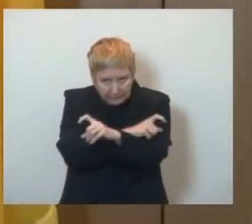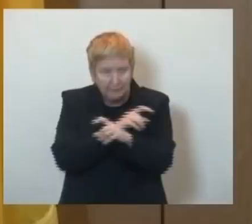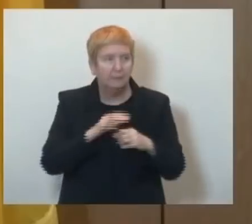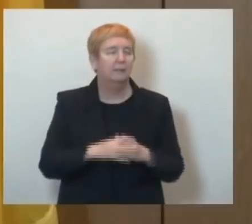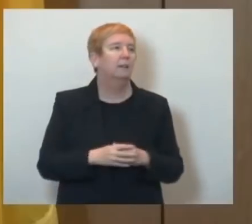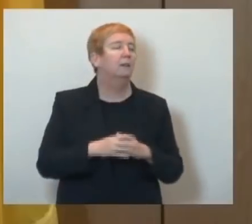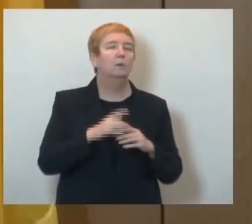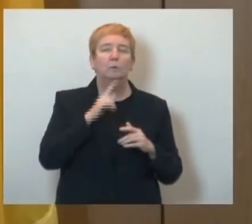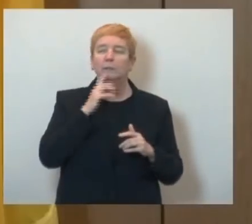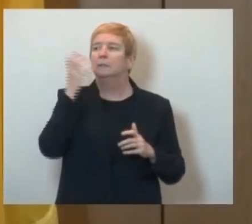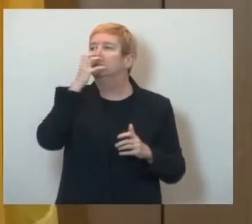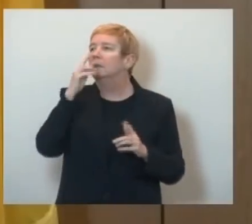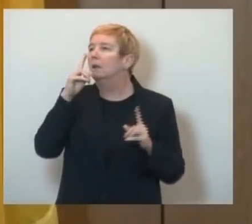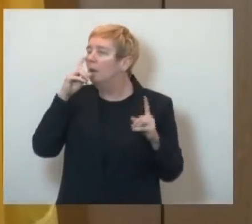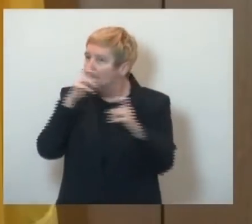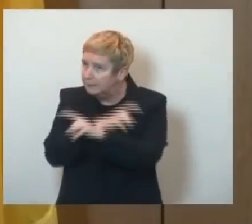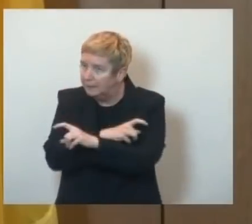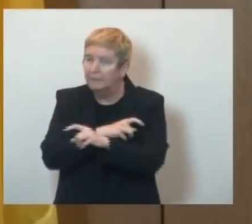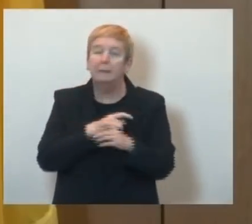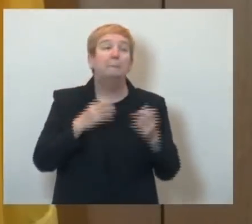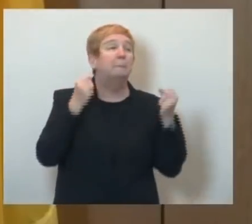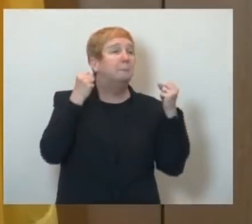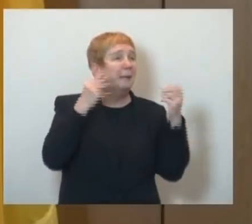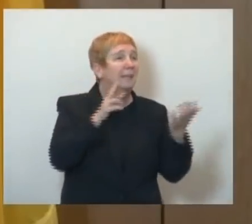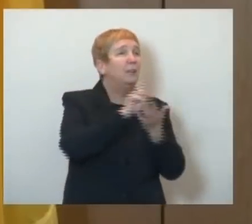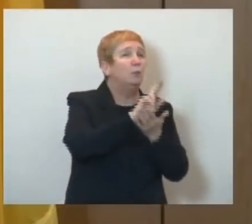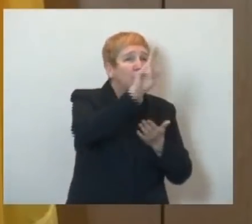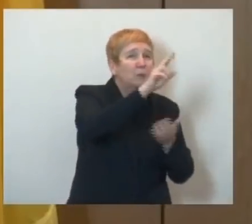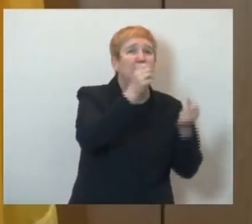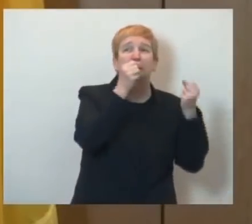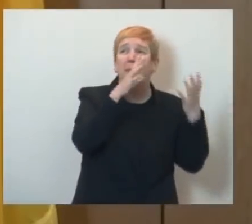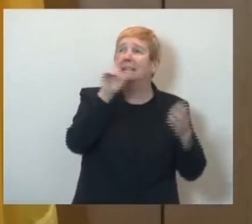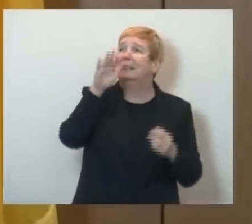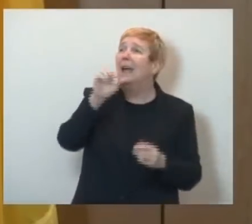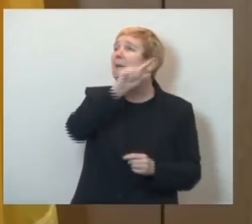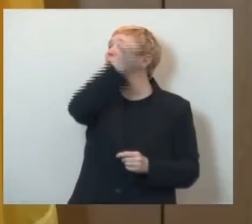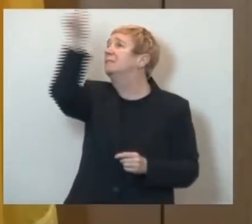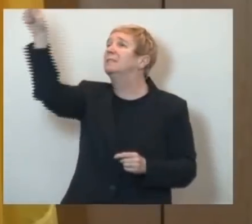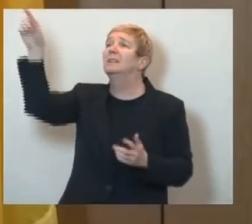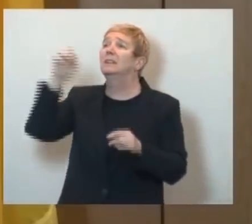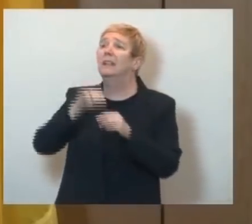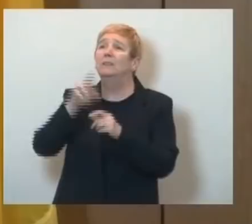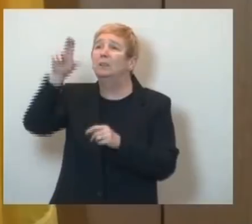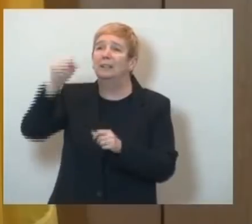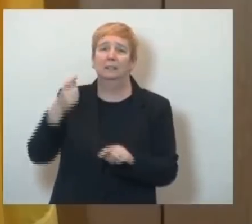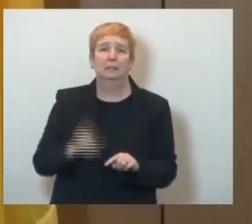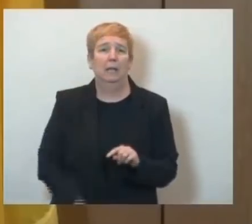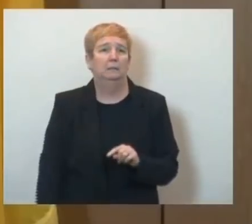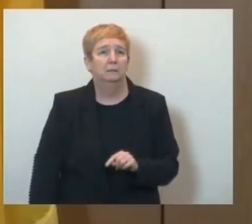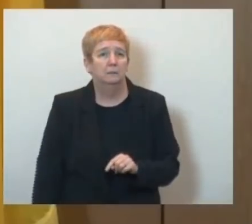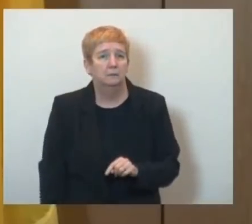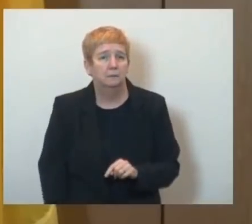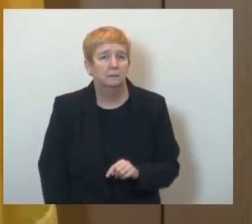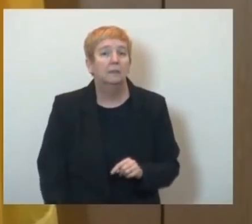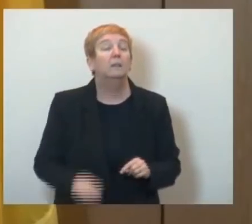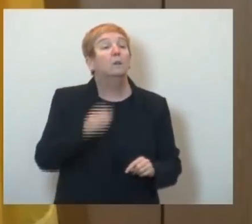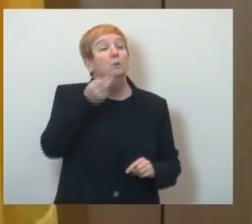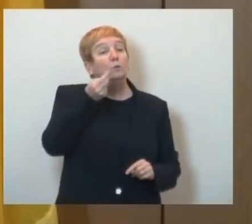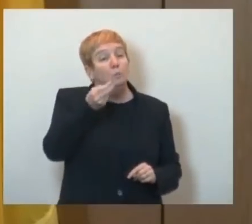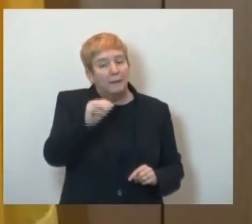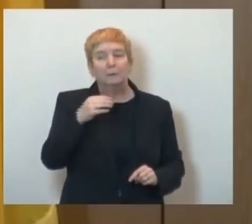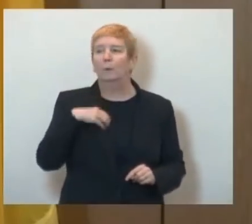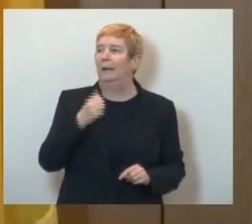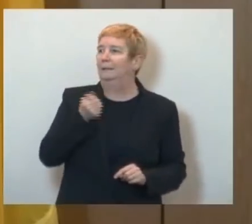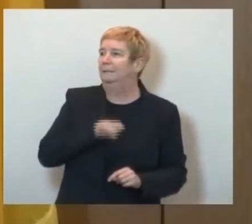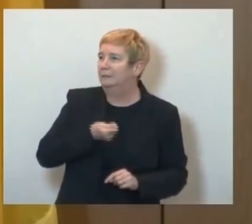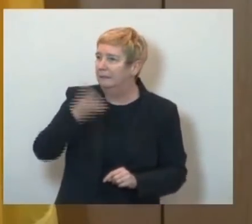that many universities and labs around the country actually can't do it, couldn't do it. New Mexico had several labs,